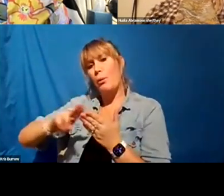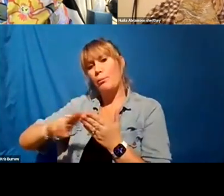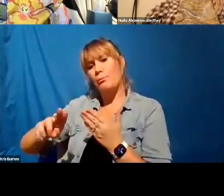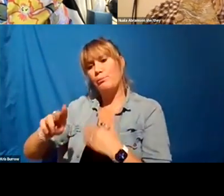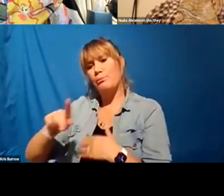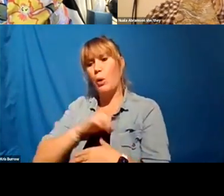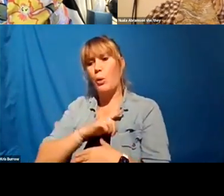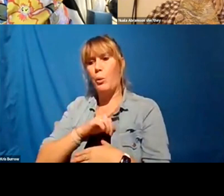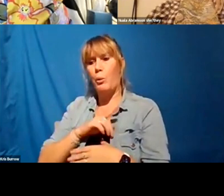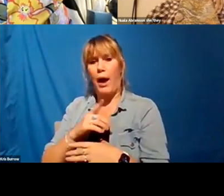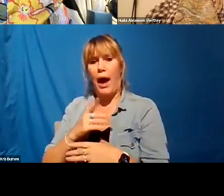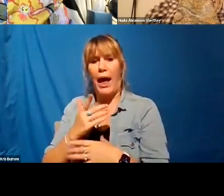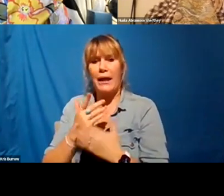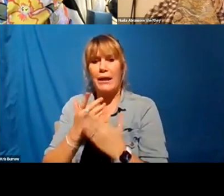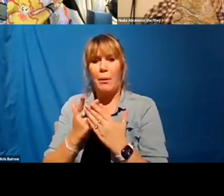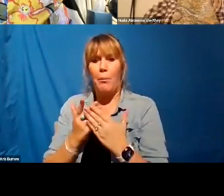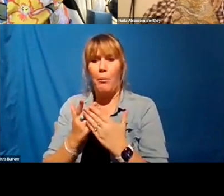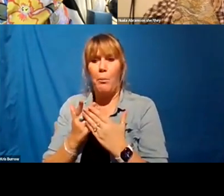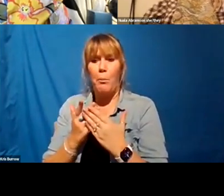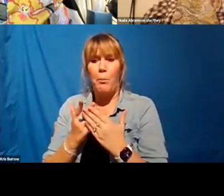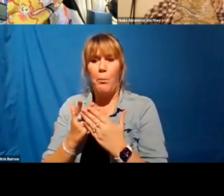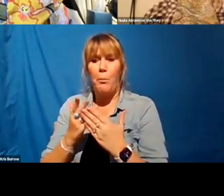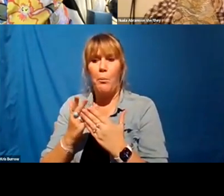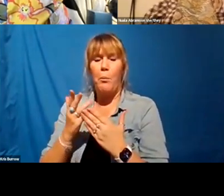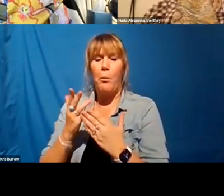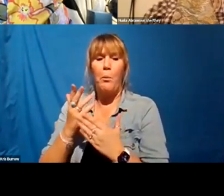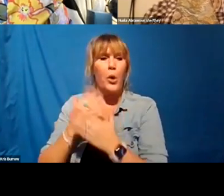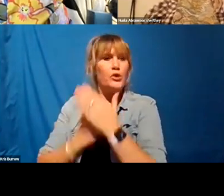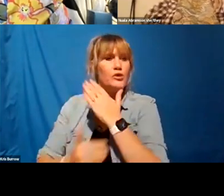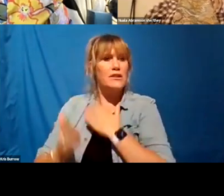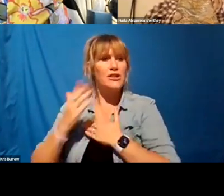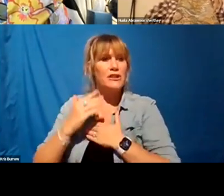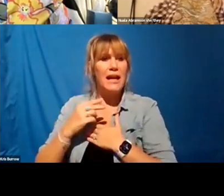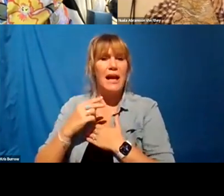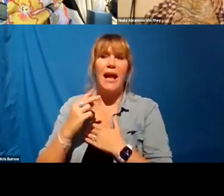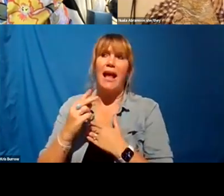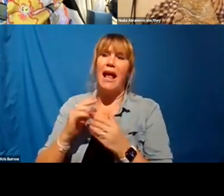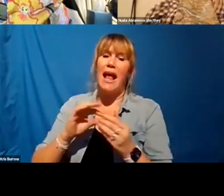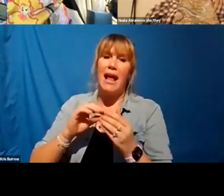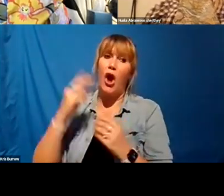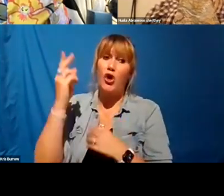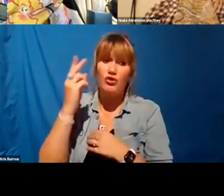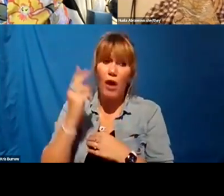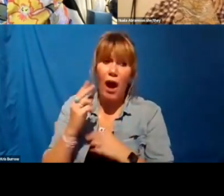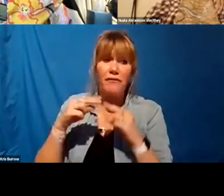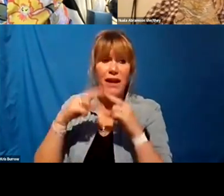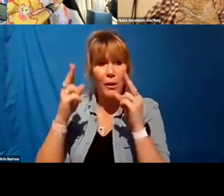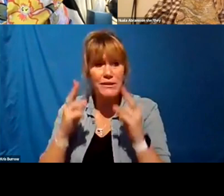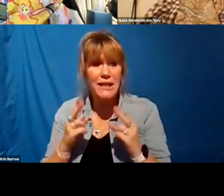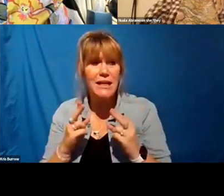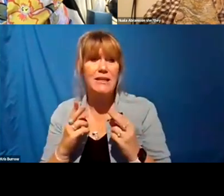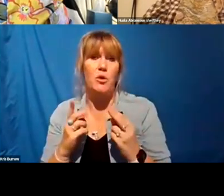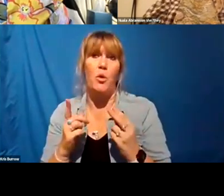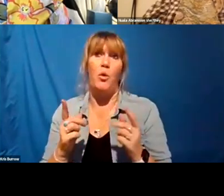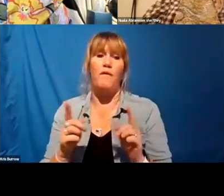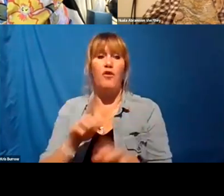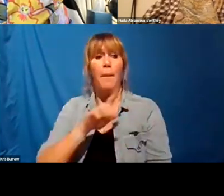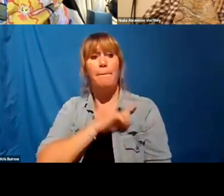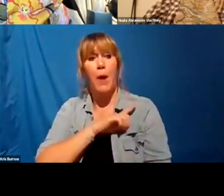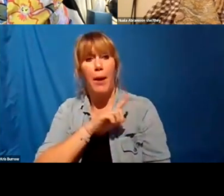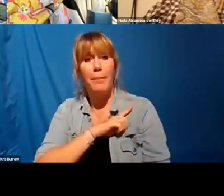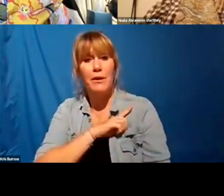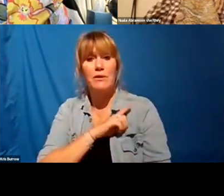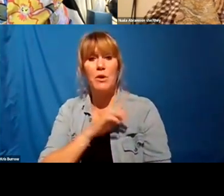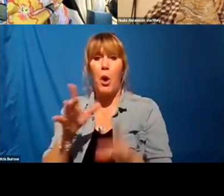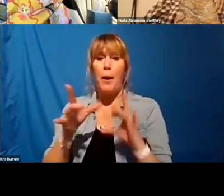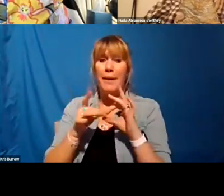more traditionally done in craft houses or for a purpose, or has been associated with women, especially